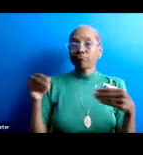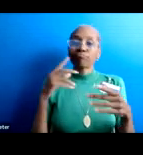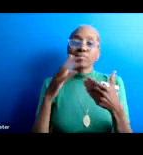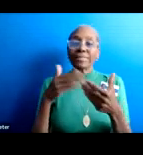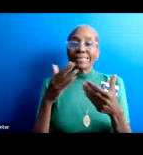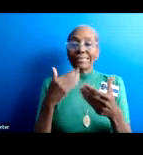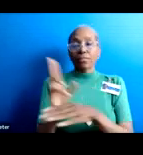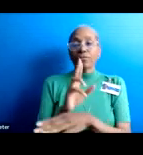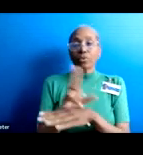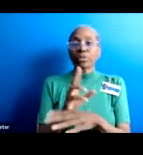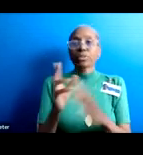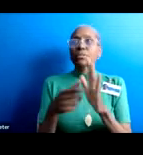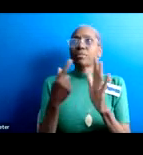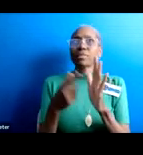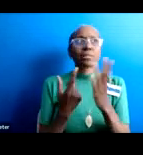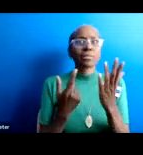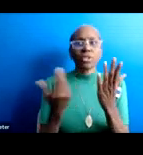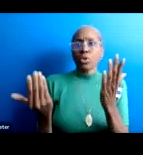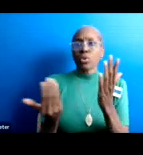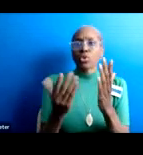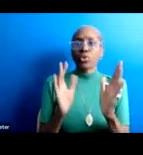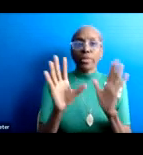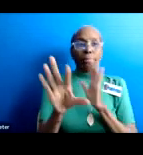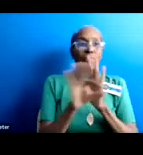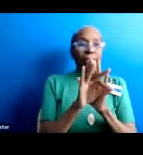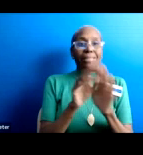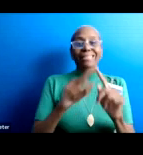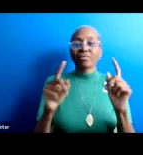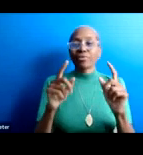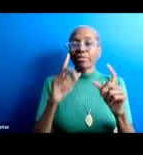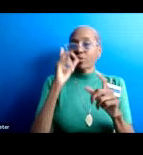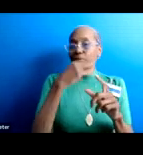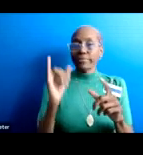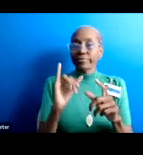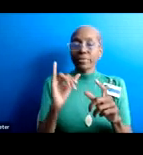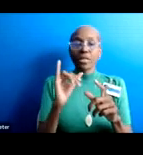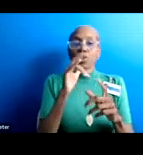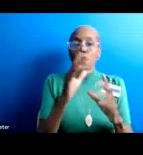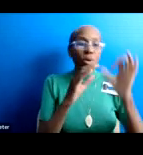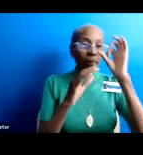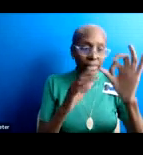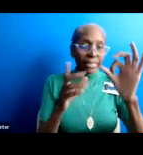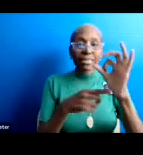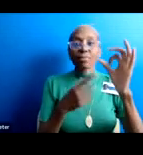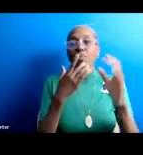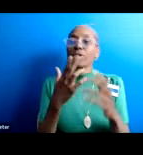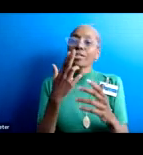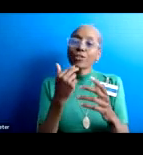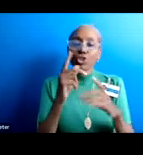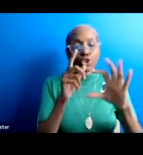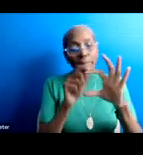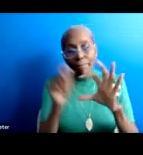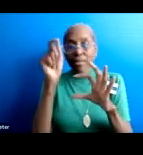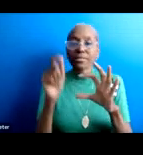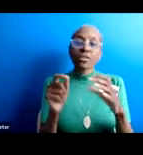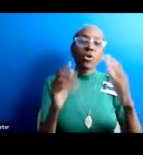ease of use, sometimes you want to reach for a different character. Sometimes you don't want just a bullet. Sometimes you want like a cute little checkbox,